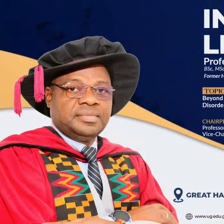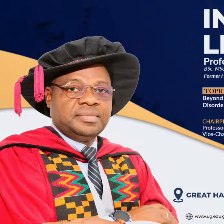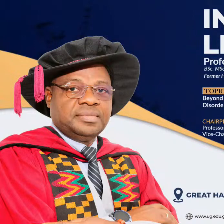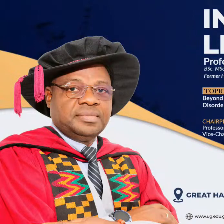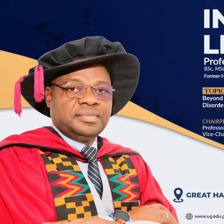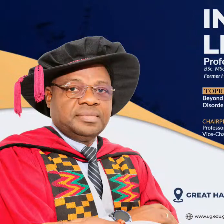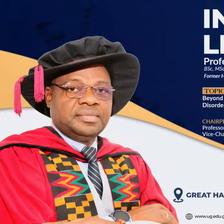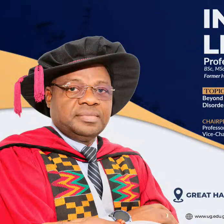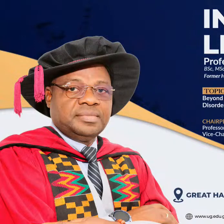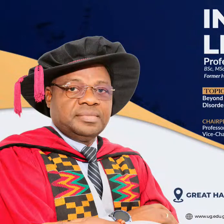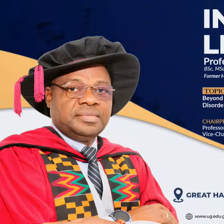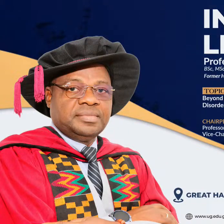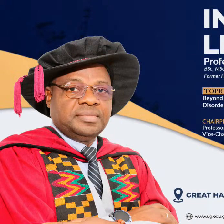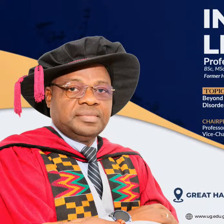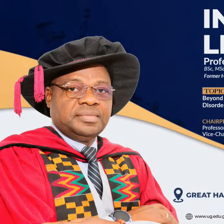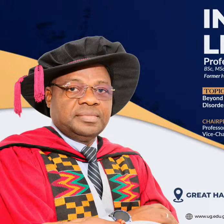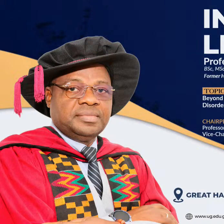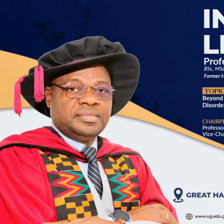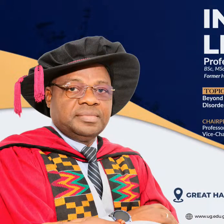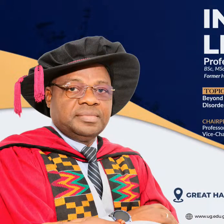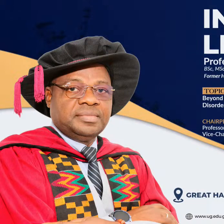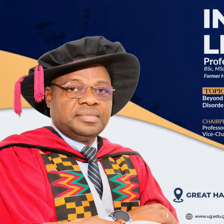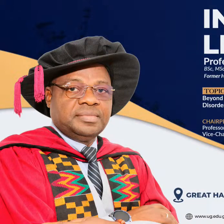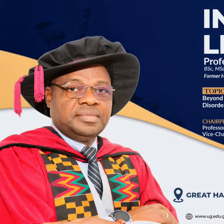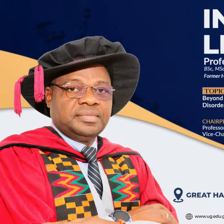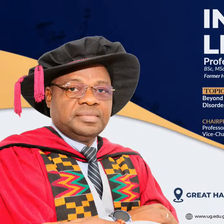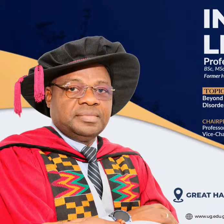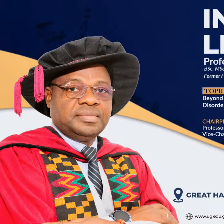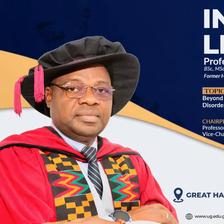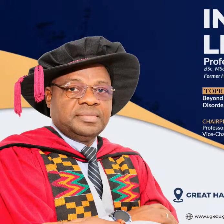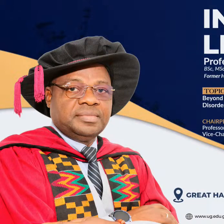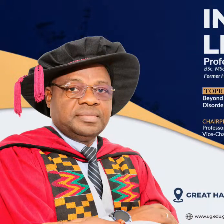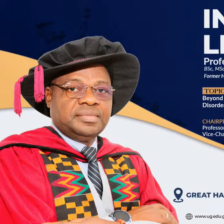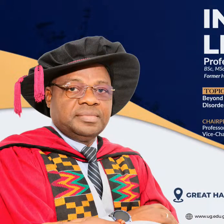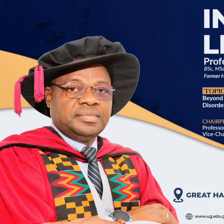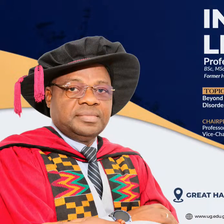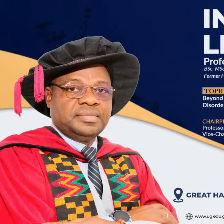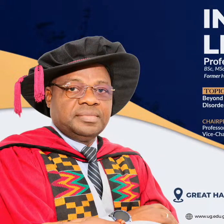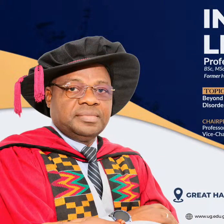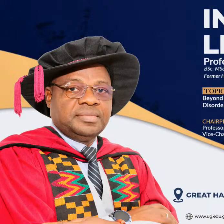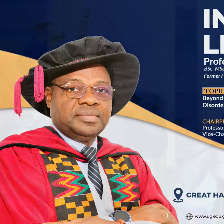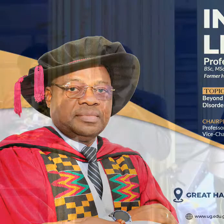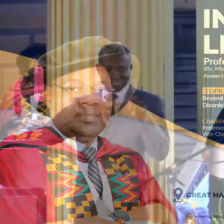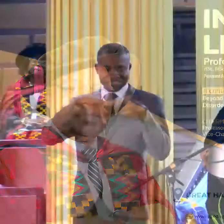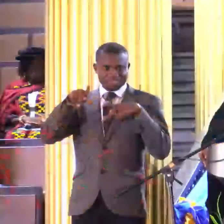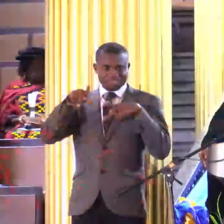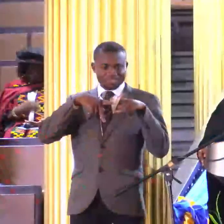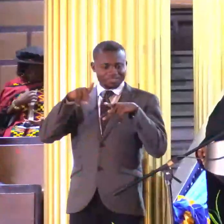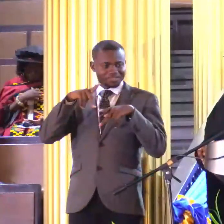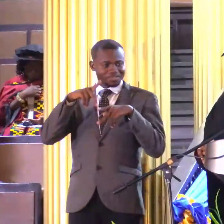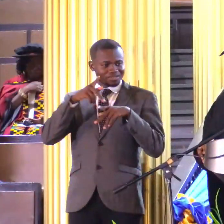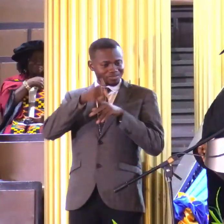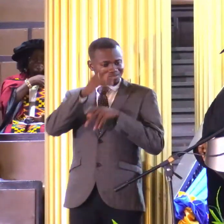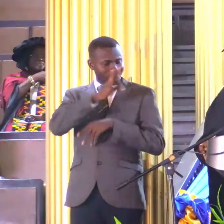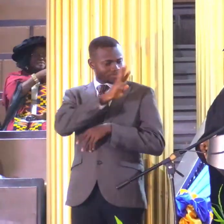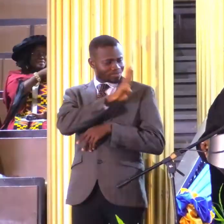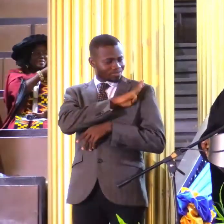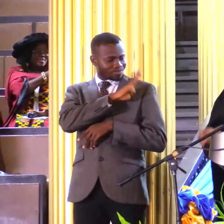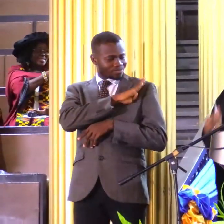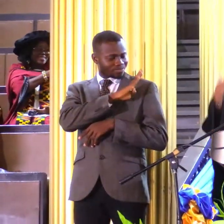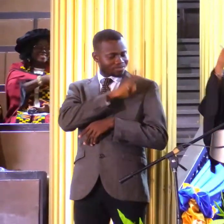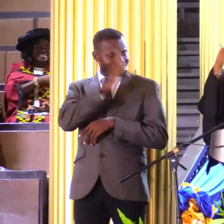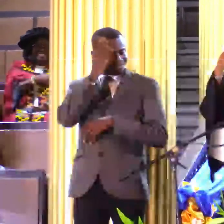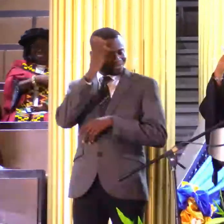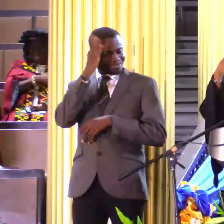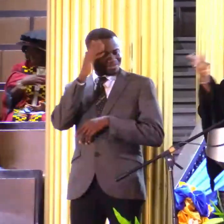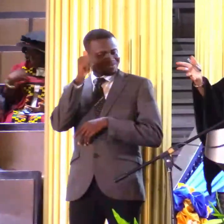That was the Ghana Dance Ensemble taking us all the way to Nigeria. Professor Bello, I hope they scored high on this one. He's